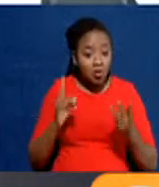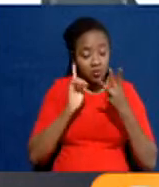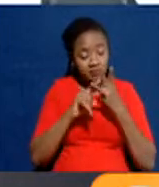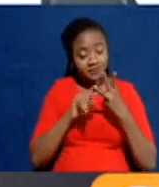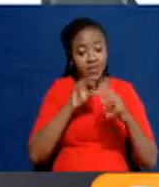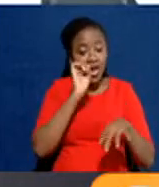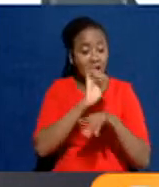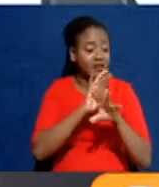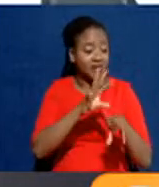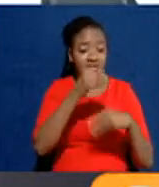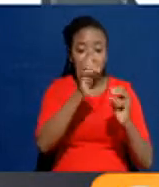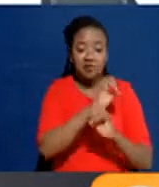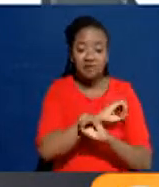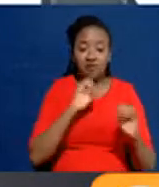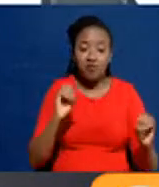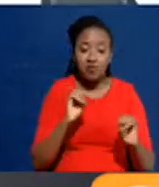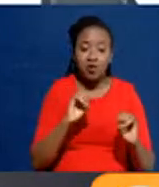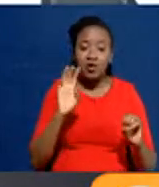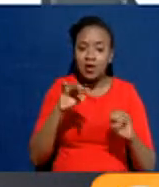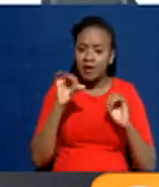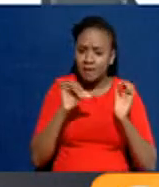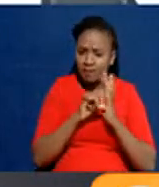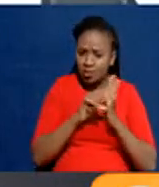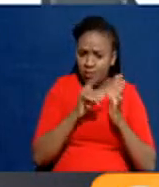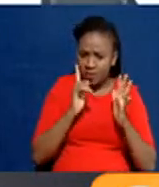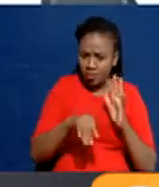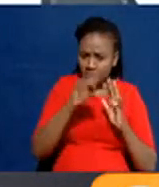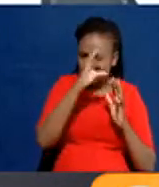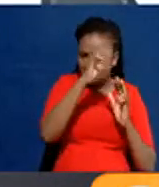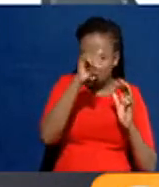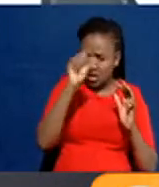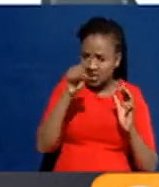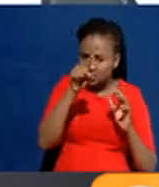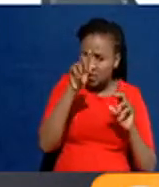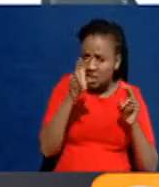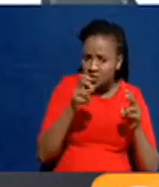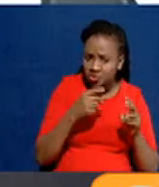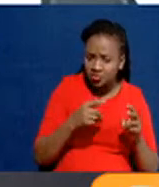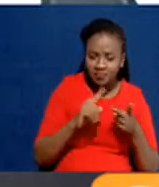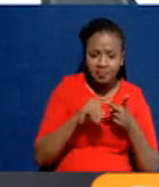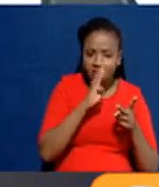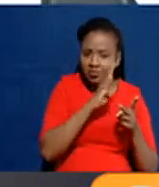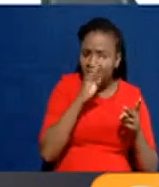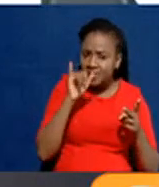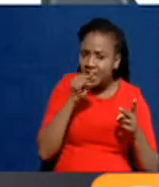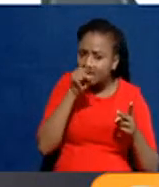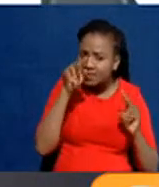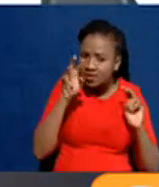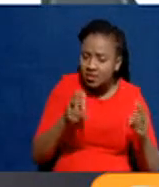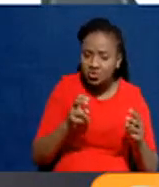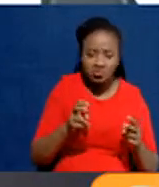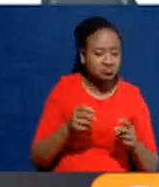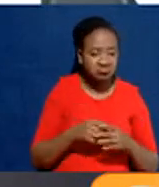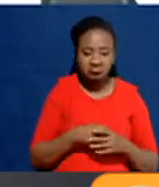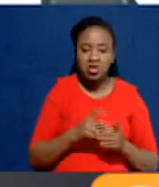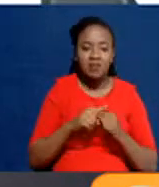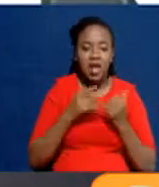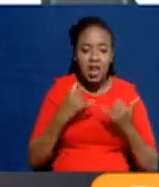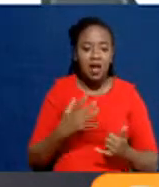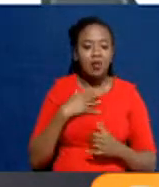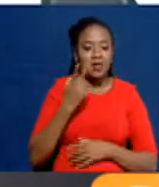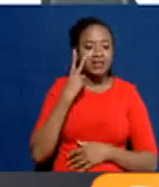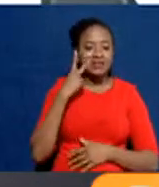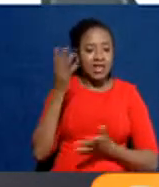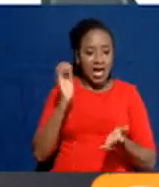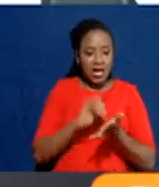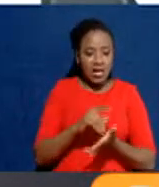the CAS issue, with the BBI issue at the time. It's also now with the issue of yet another matter